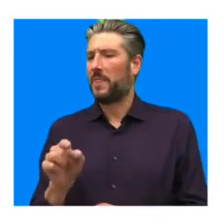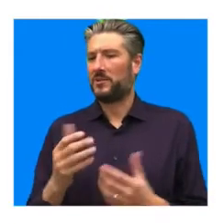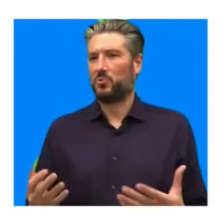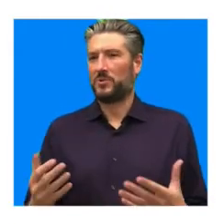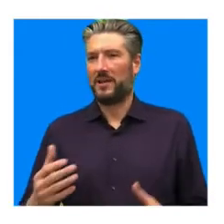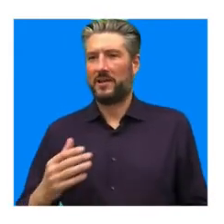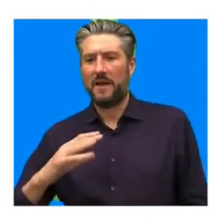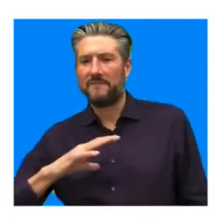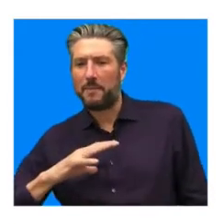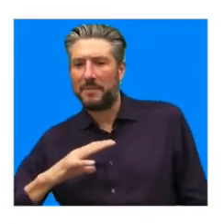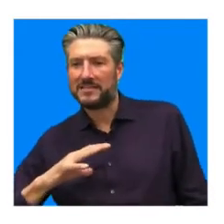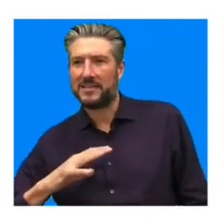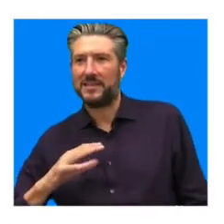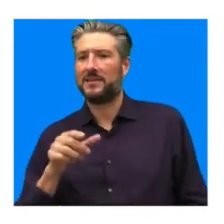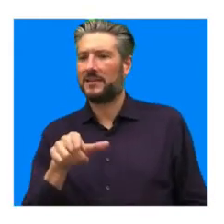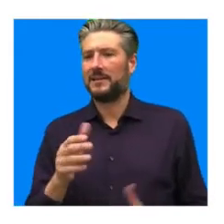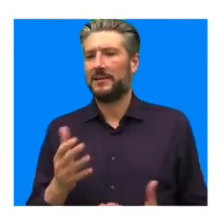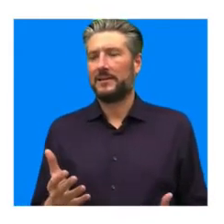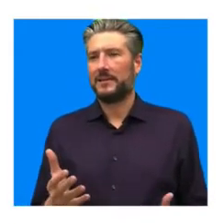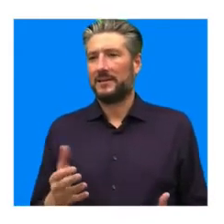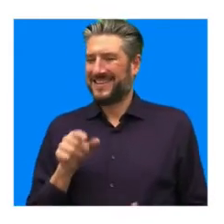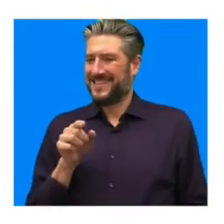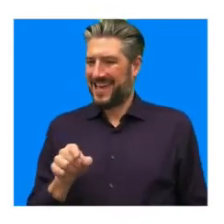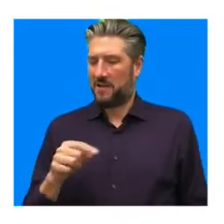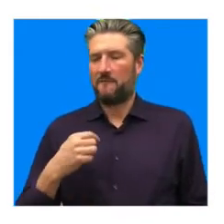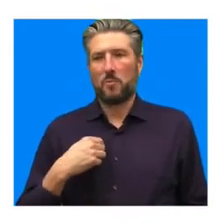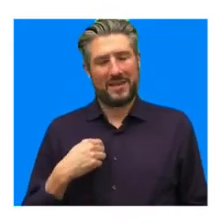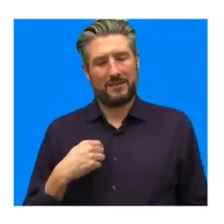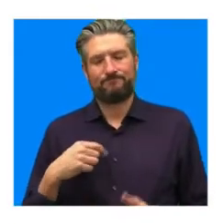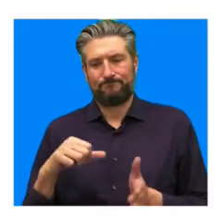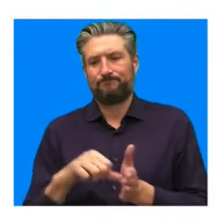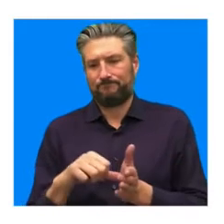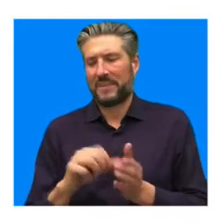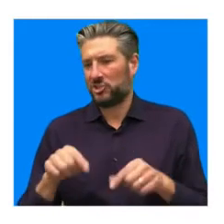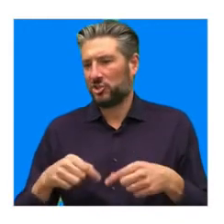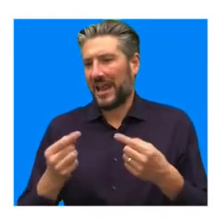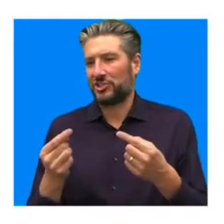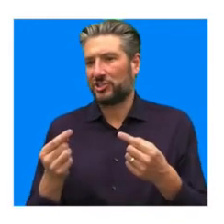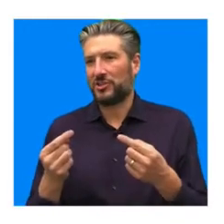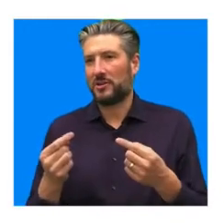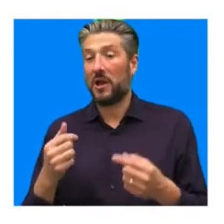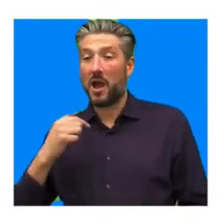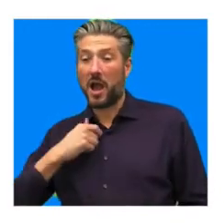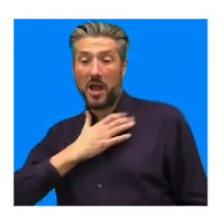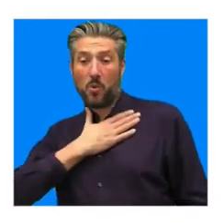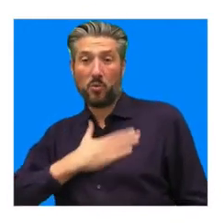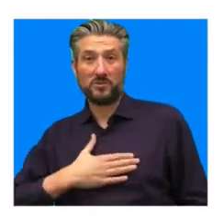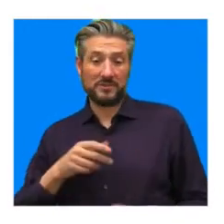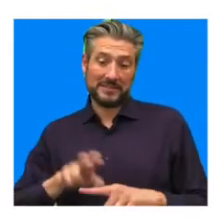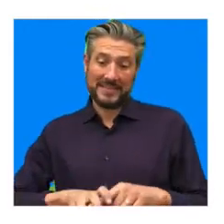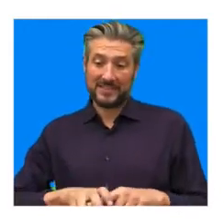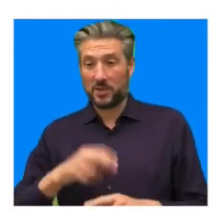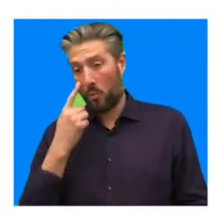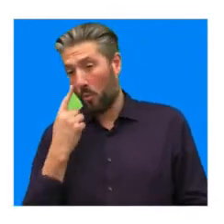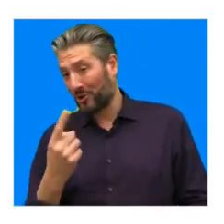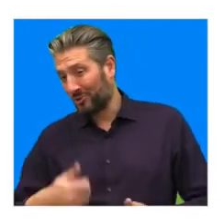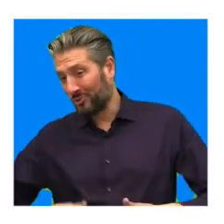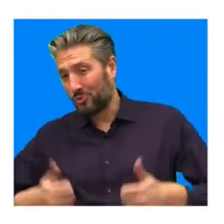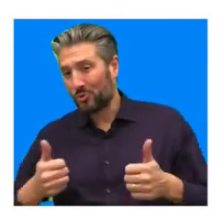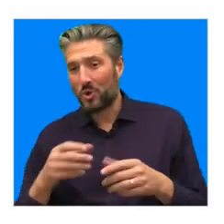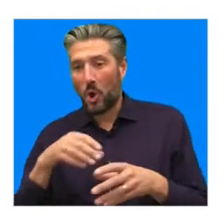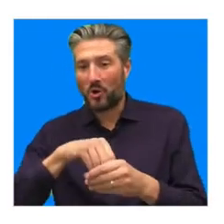the real challenge for me as somebody who wants to sit down and enjoy great content. The first question I'll always ask